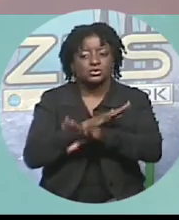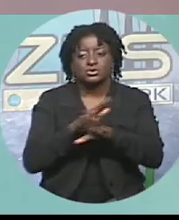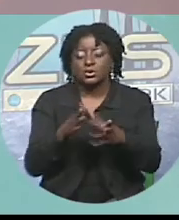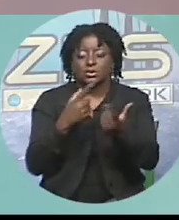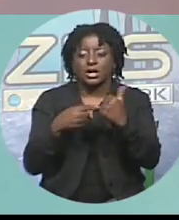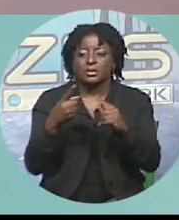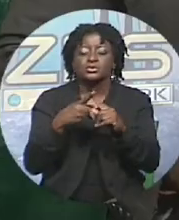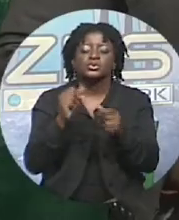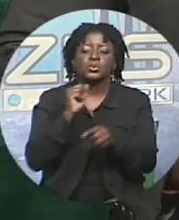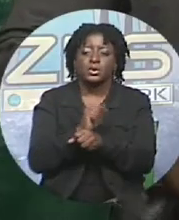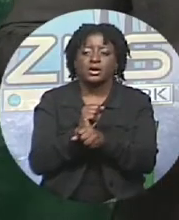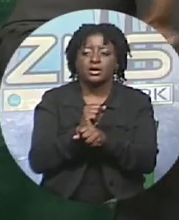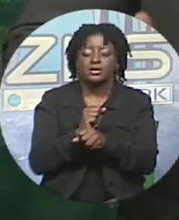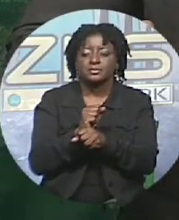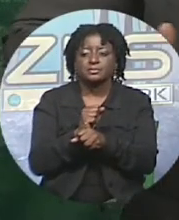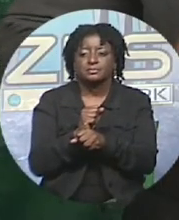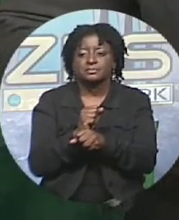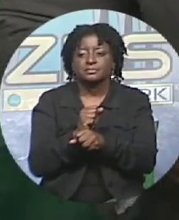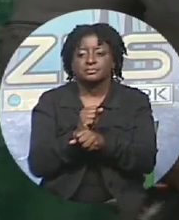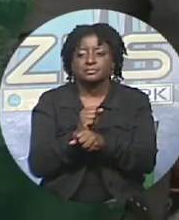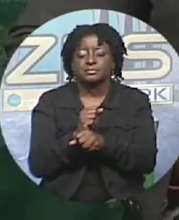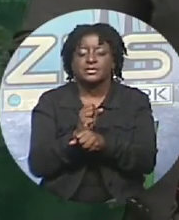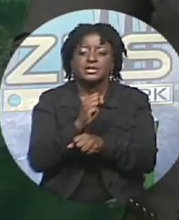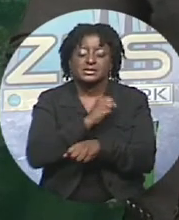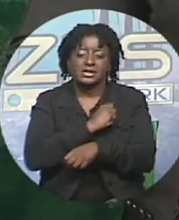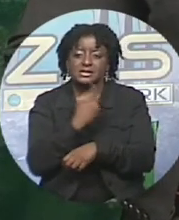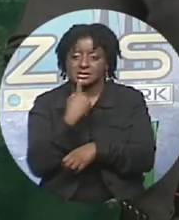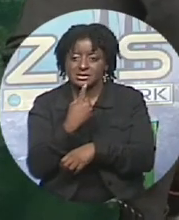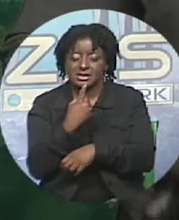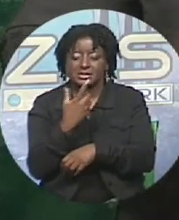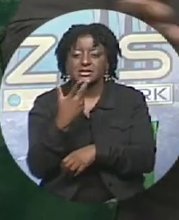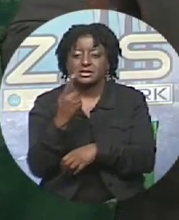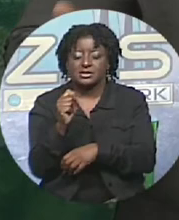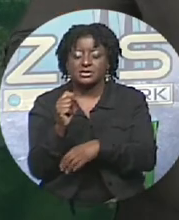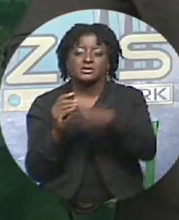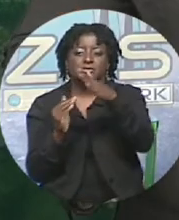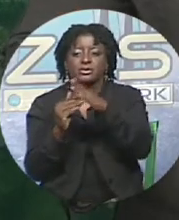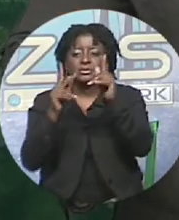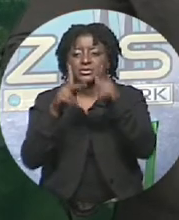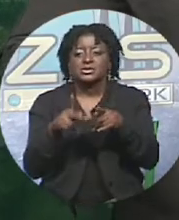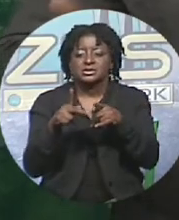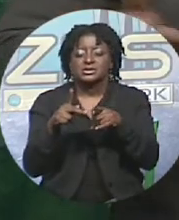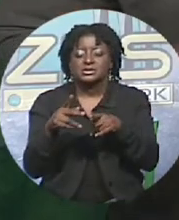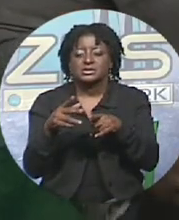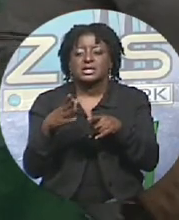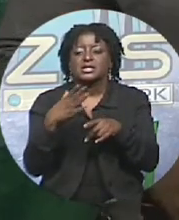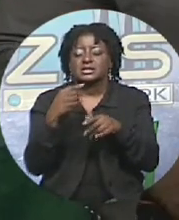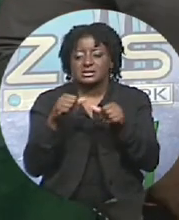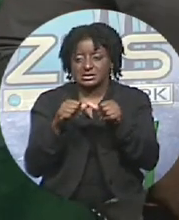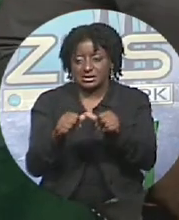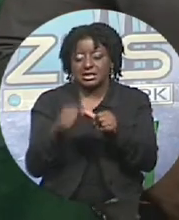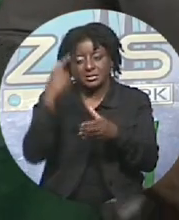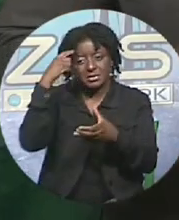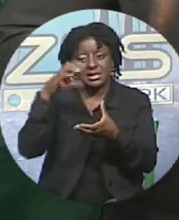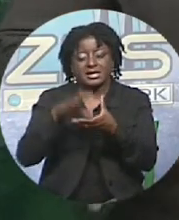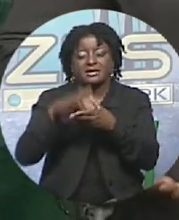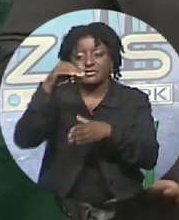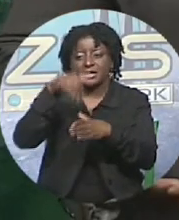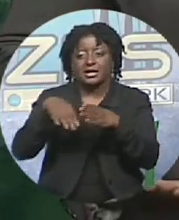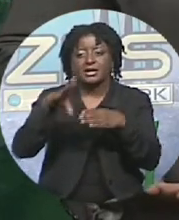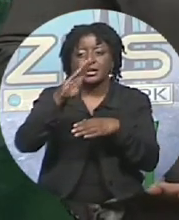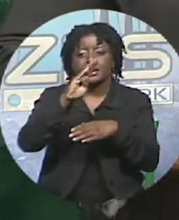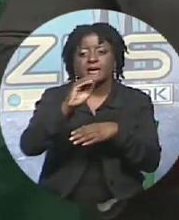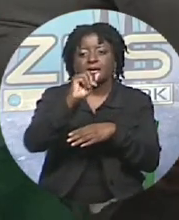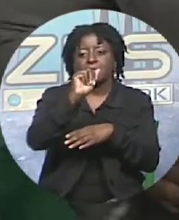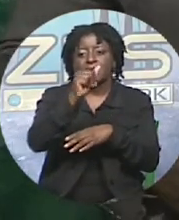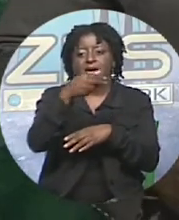time being. Now, Sand says the principals and executives still believe in Bahamar and will not give up on the project, doing all they